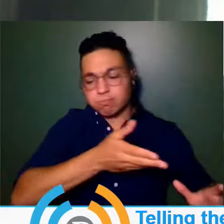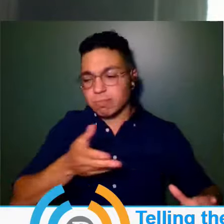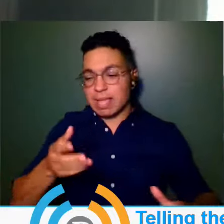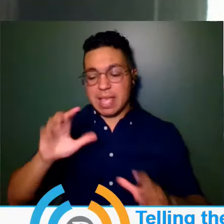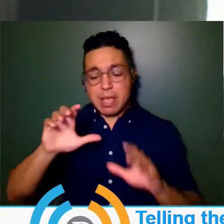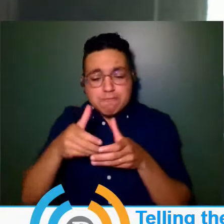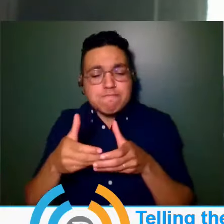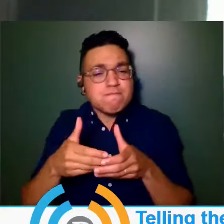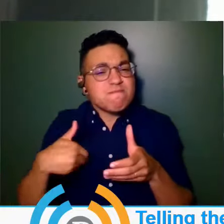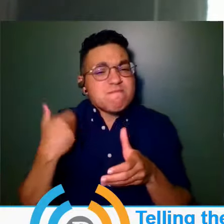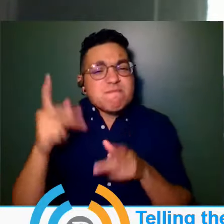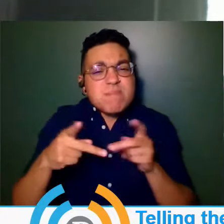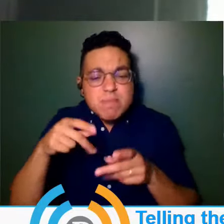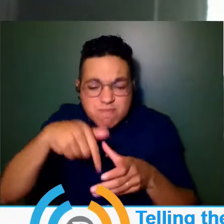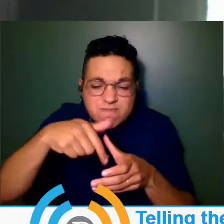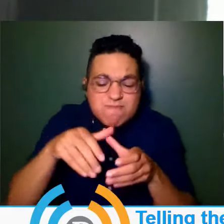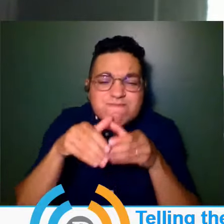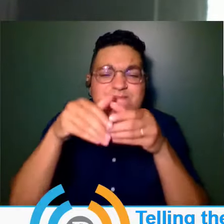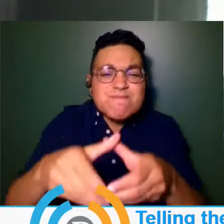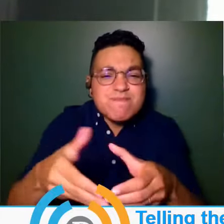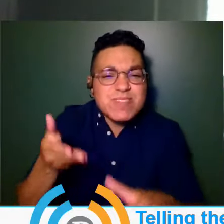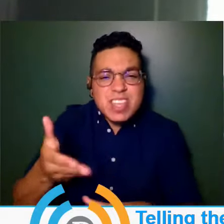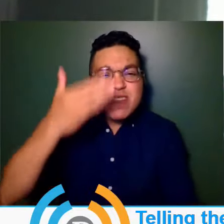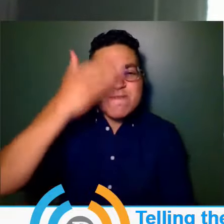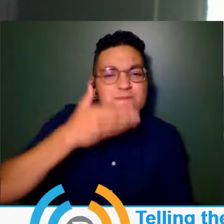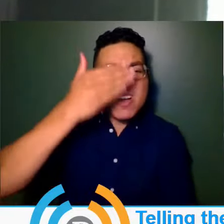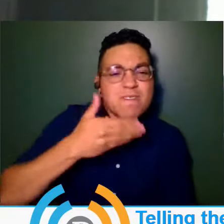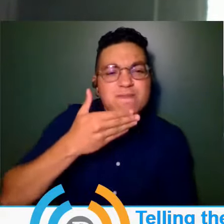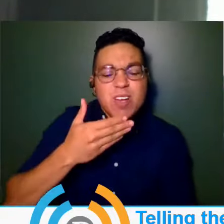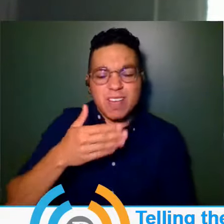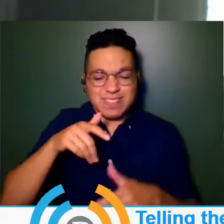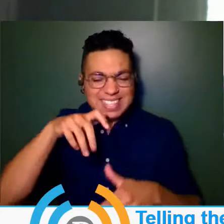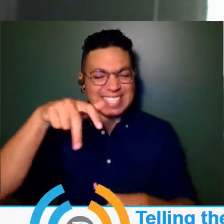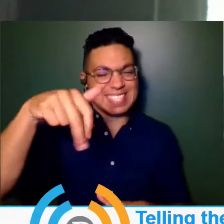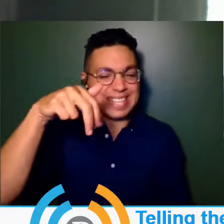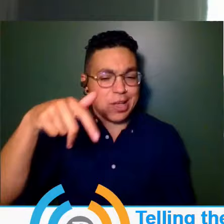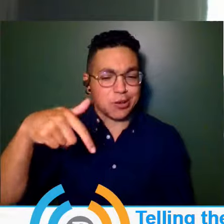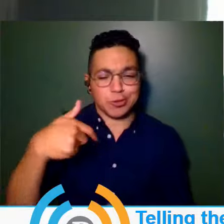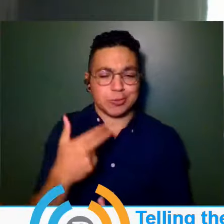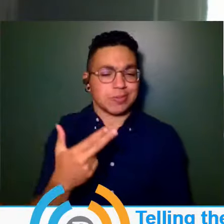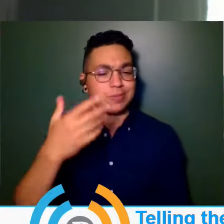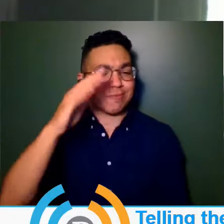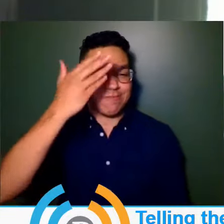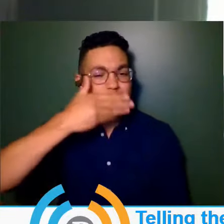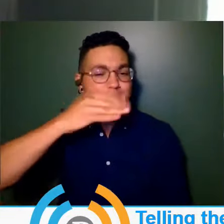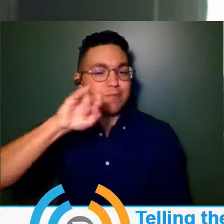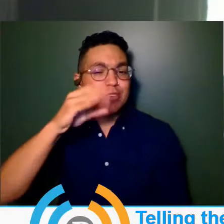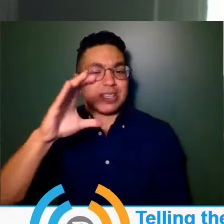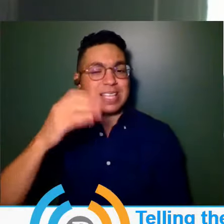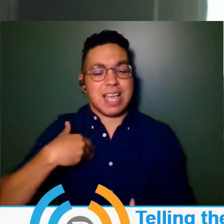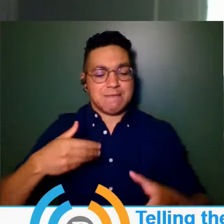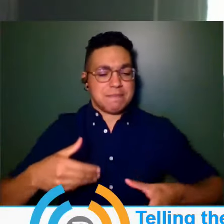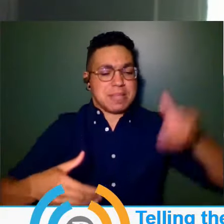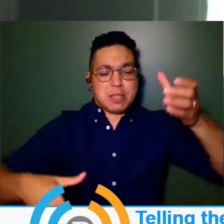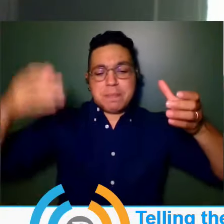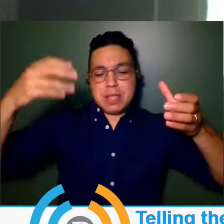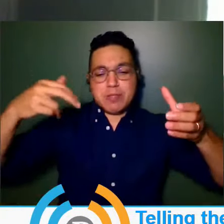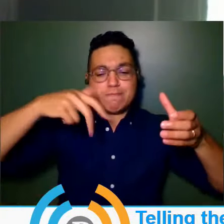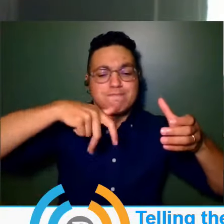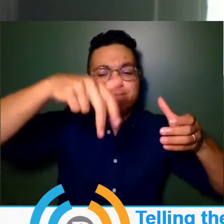on, the Justice Center has these little sort of pillars. And so they're standing on the